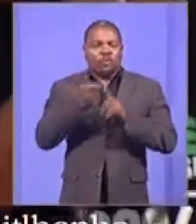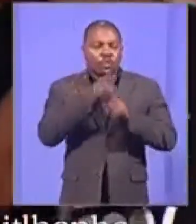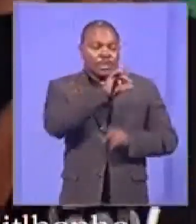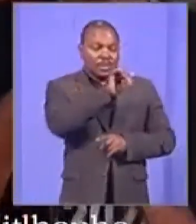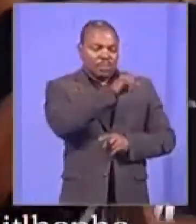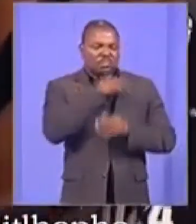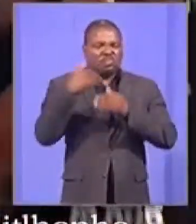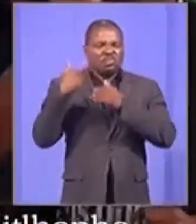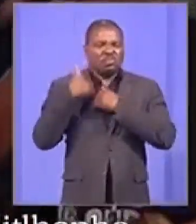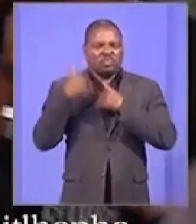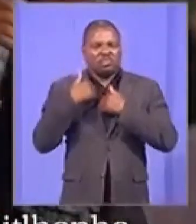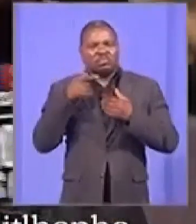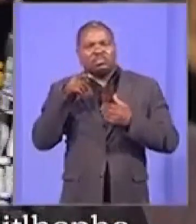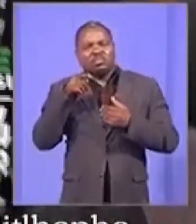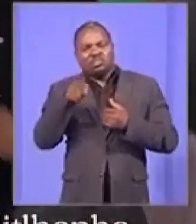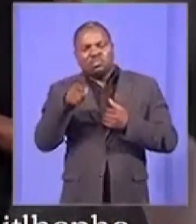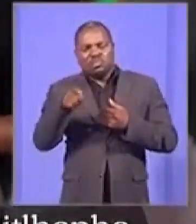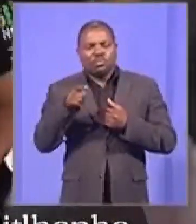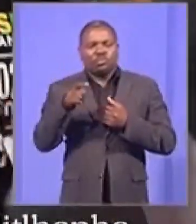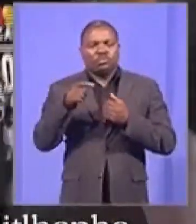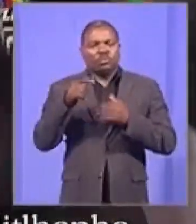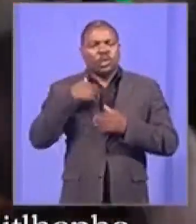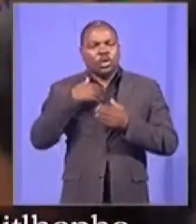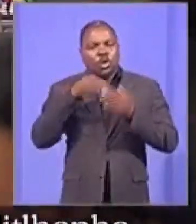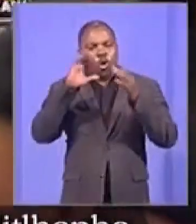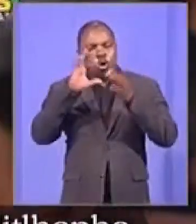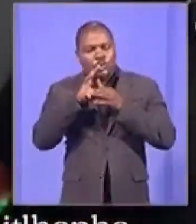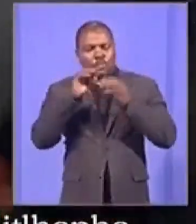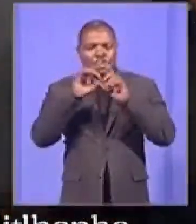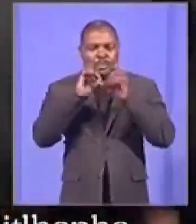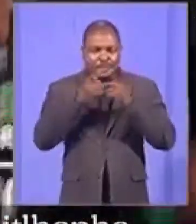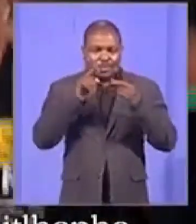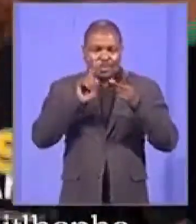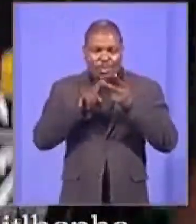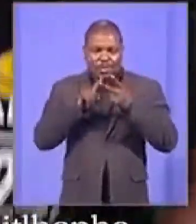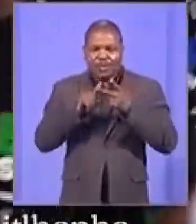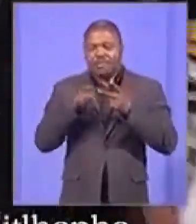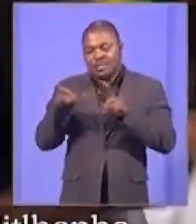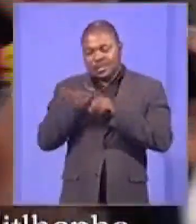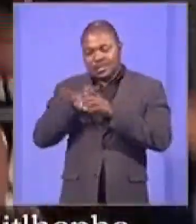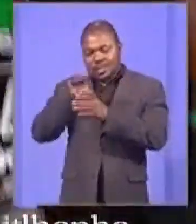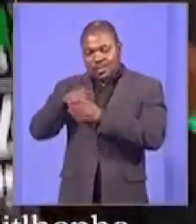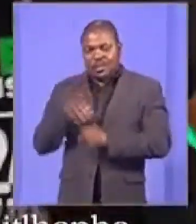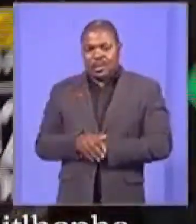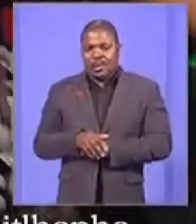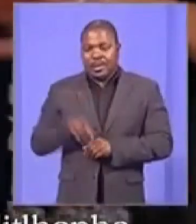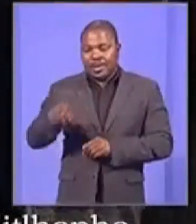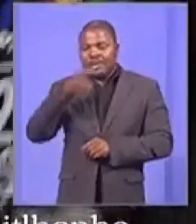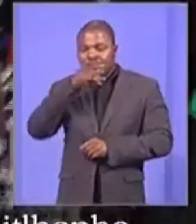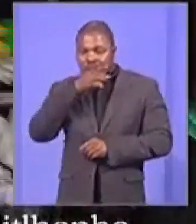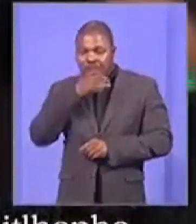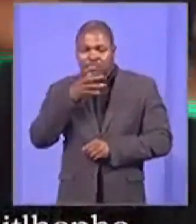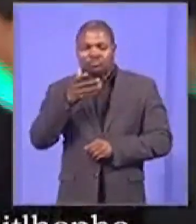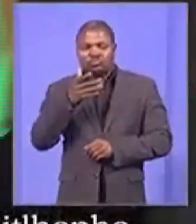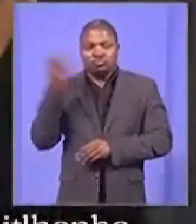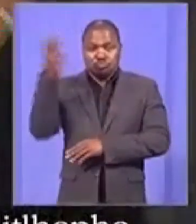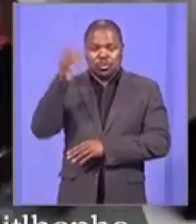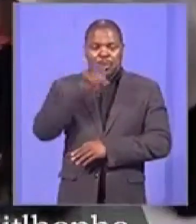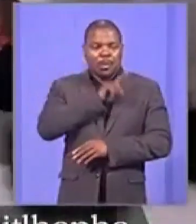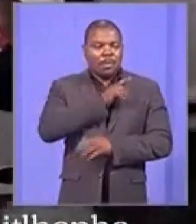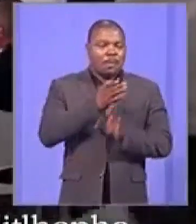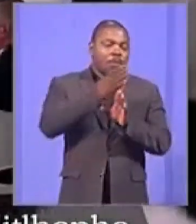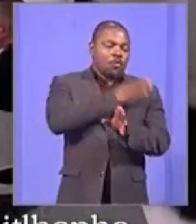mo mererong ya bonno gone kwa DA. Manifesto wa la Matlhatso o tla morago ga dipuisano tse di tsereng sebaka sa kgwedi le baagi